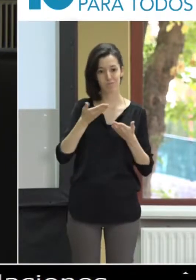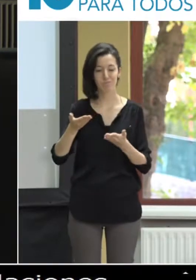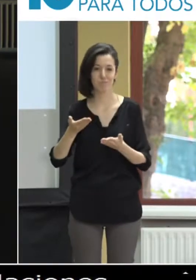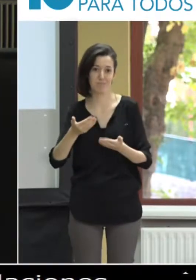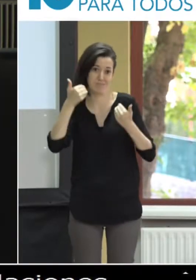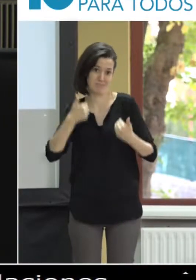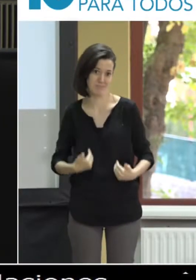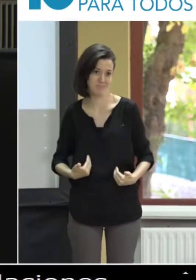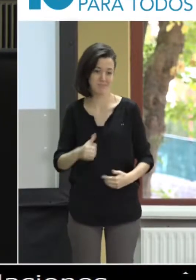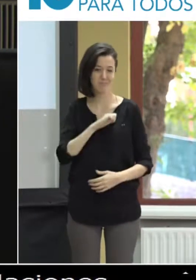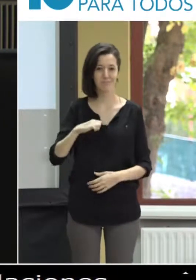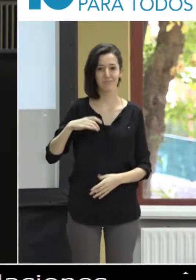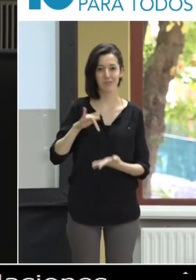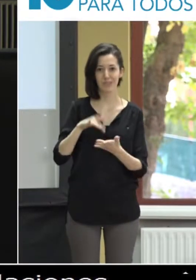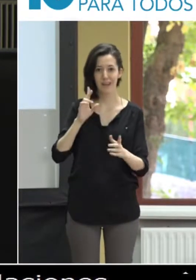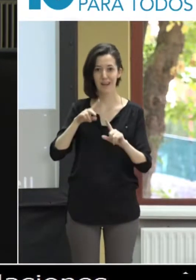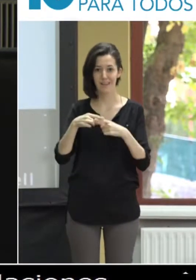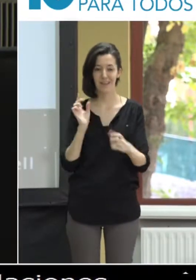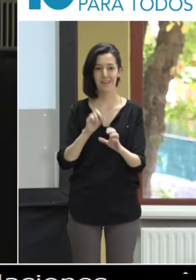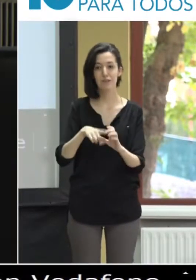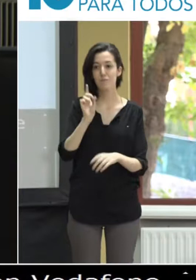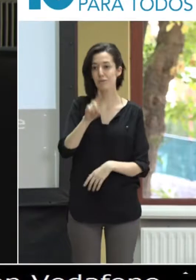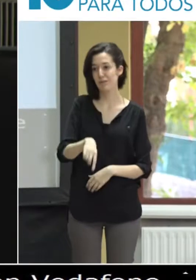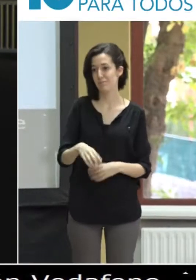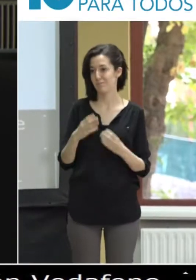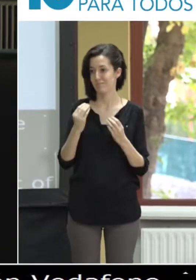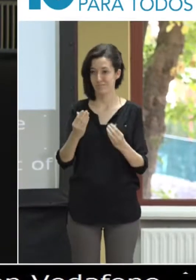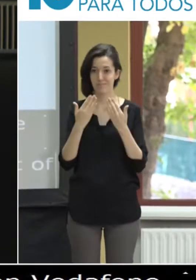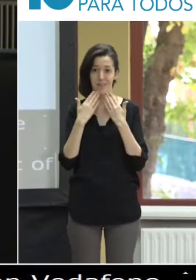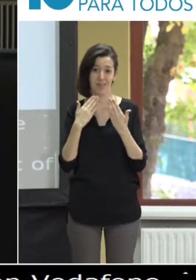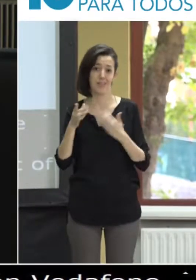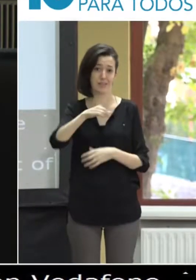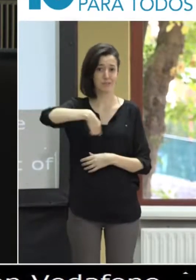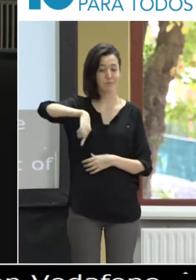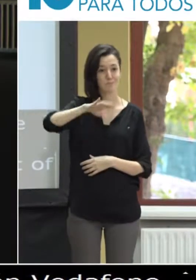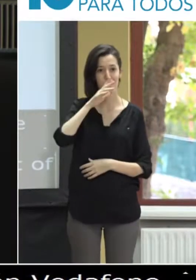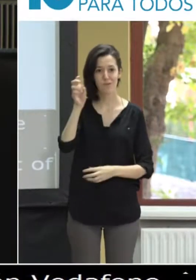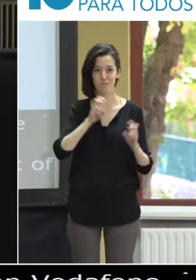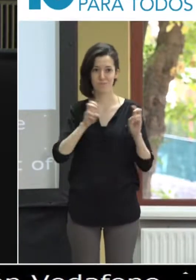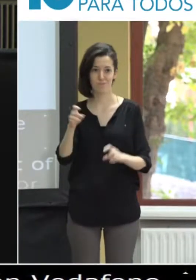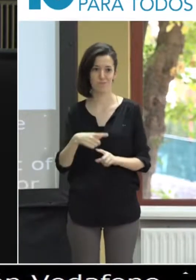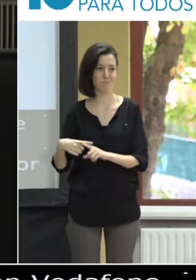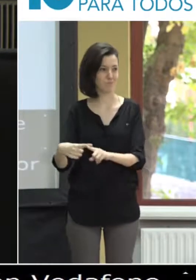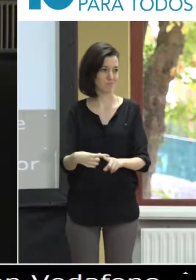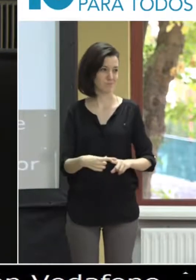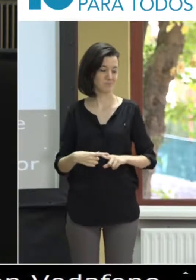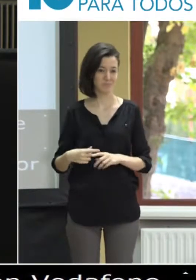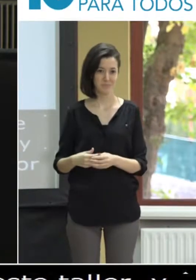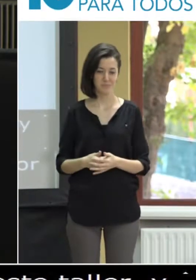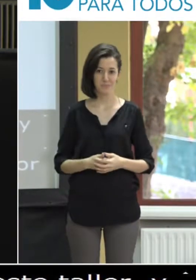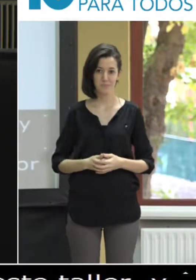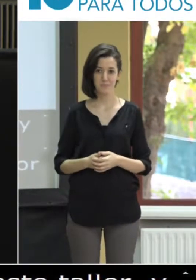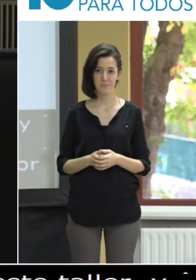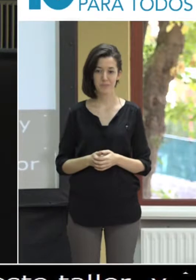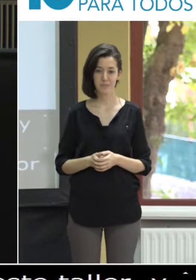thank ONCE Foundation for inviting Vodafone and myself to talk at this workshop, and thank you all for being here to share this